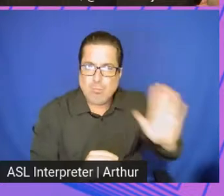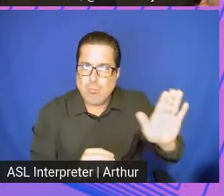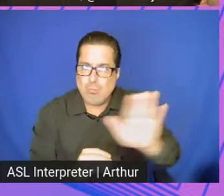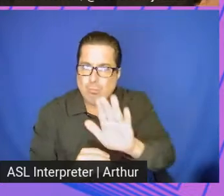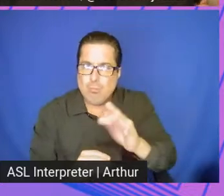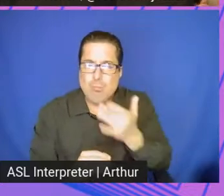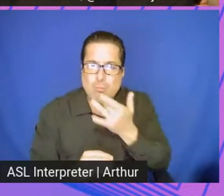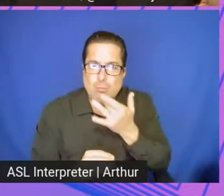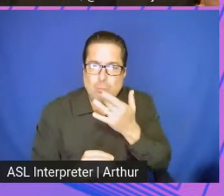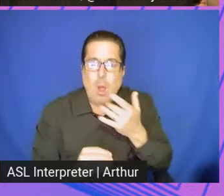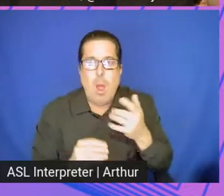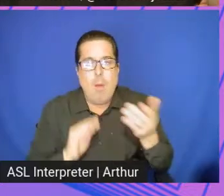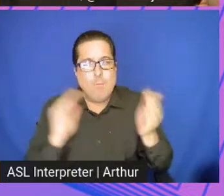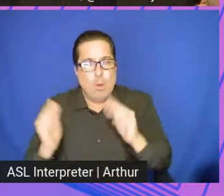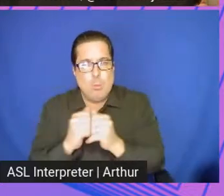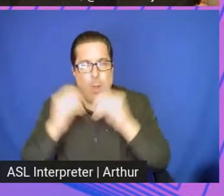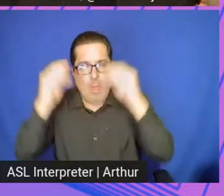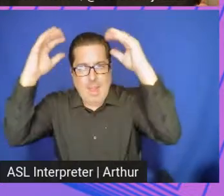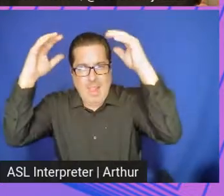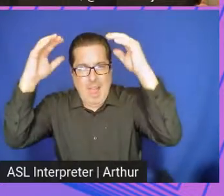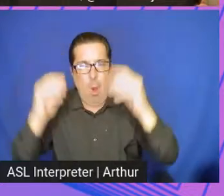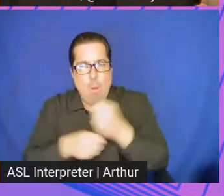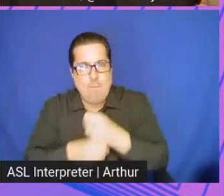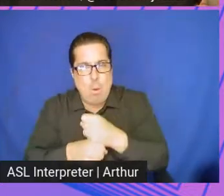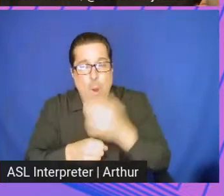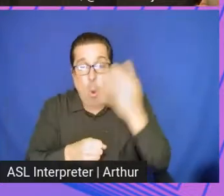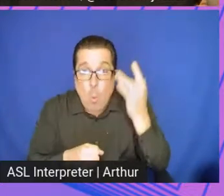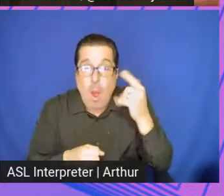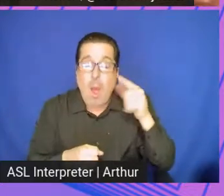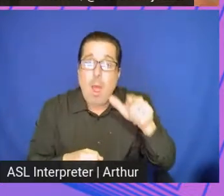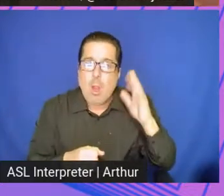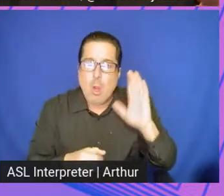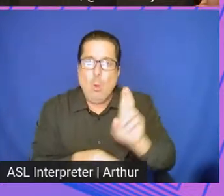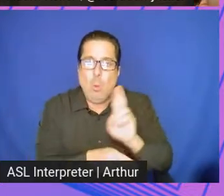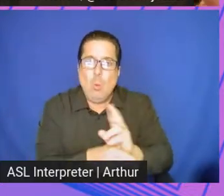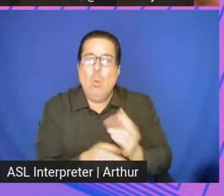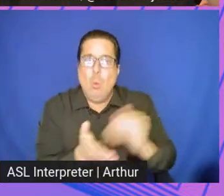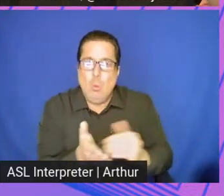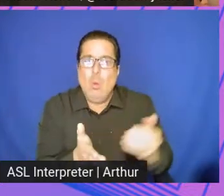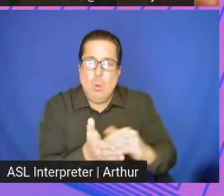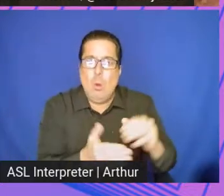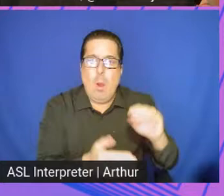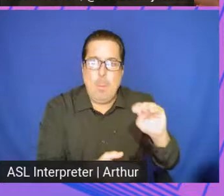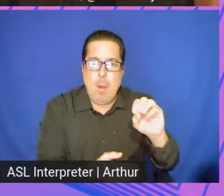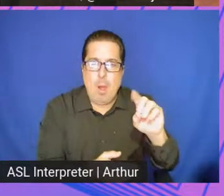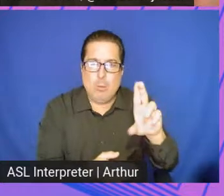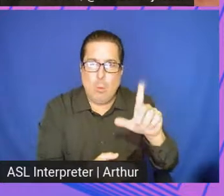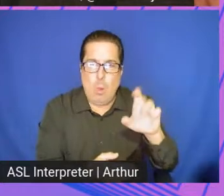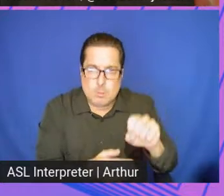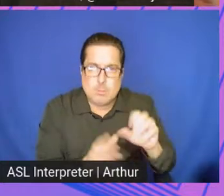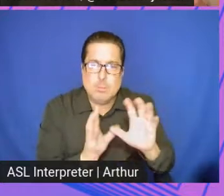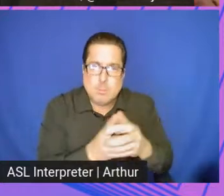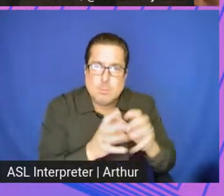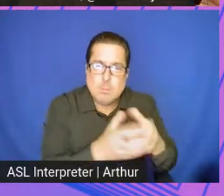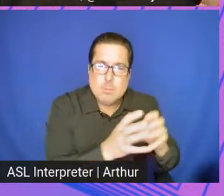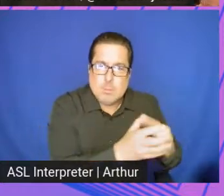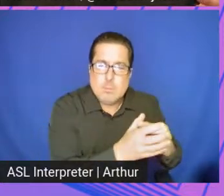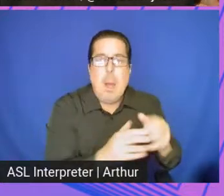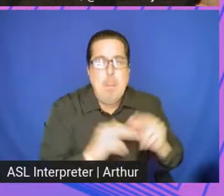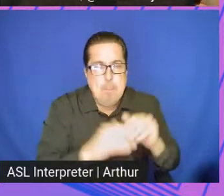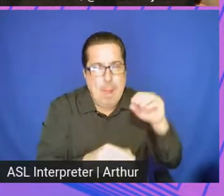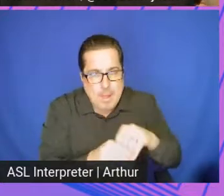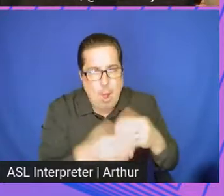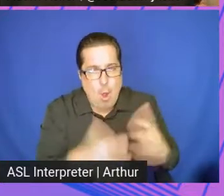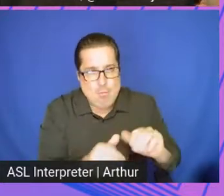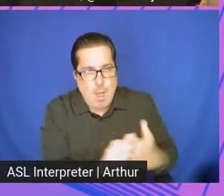And that's because you can reuse modules, and those have the good practices built in and so on. But just note, oftentimes